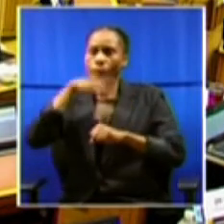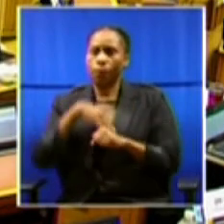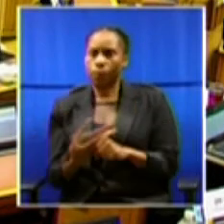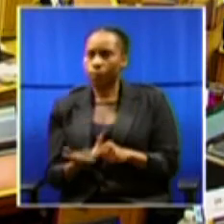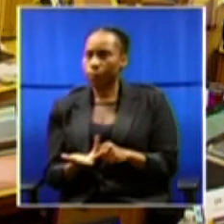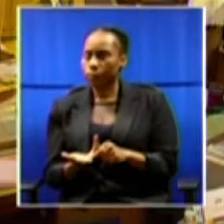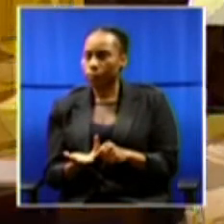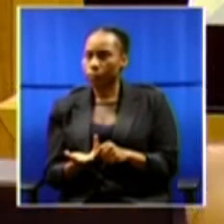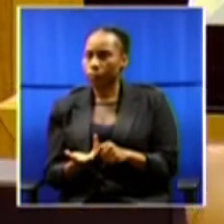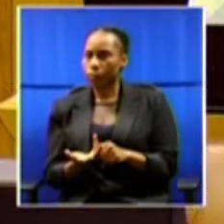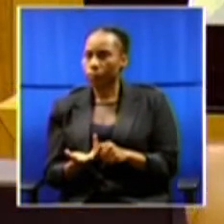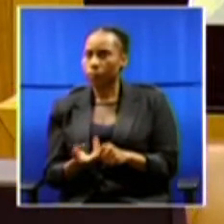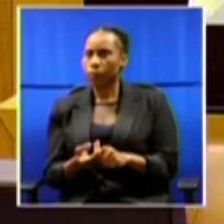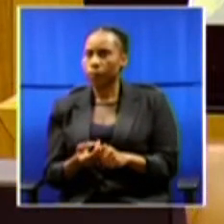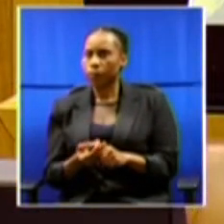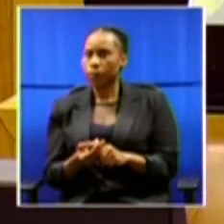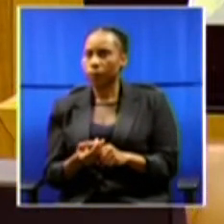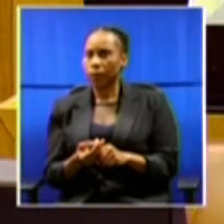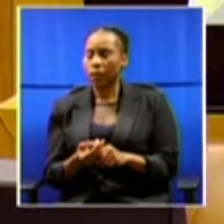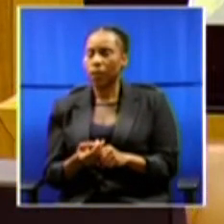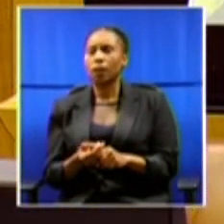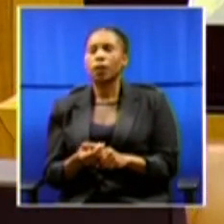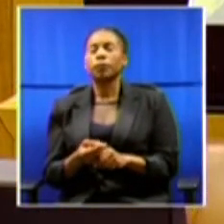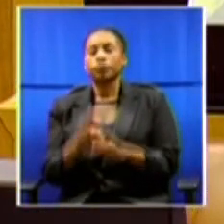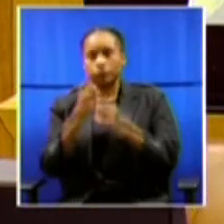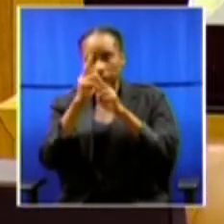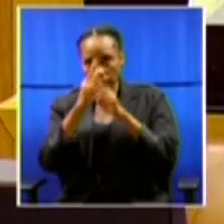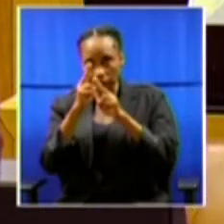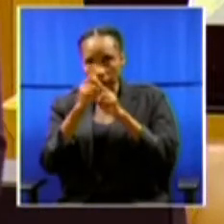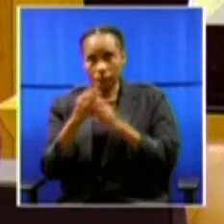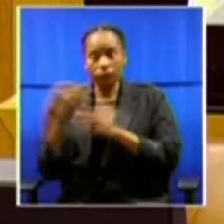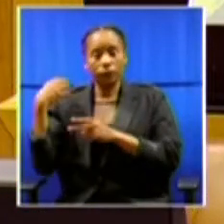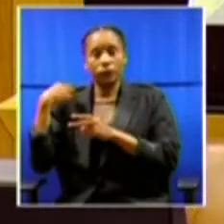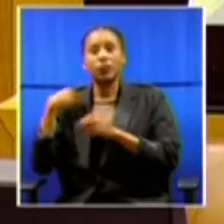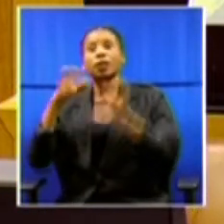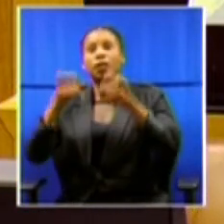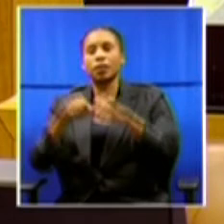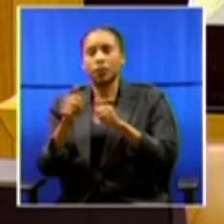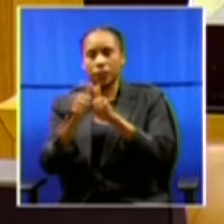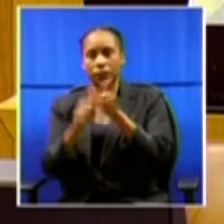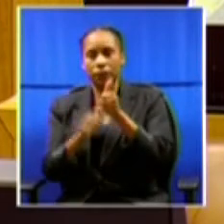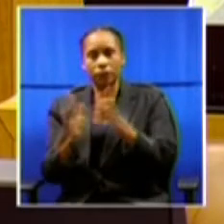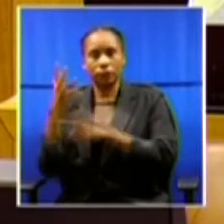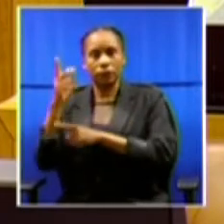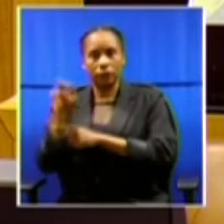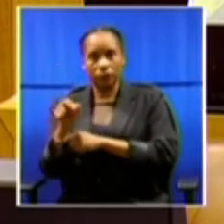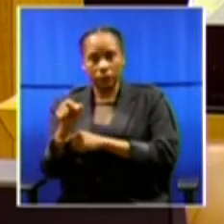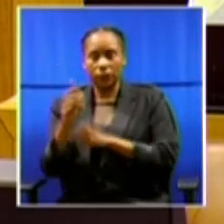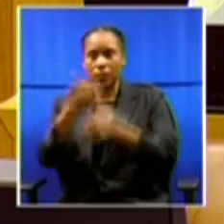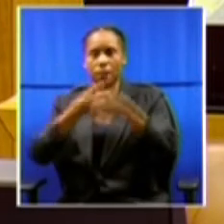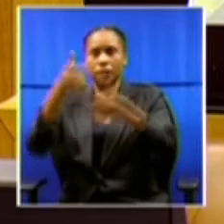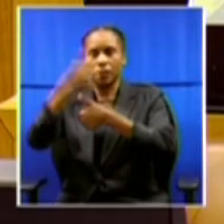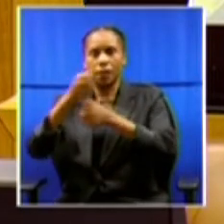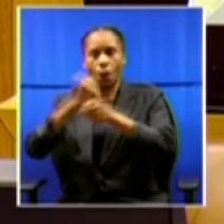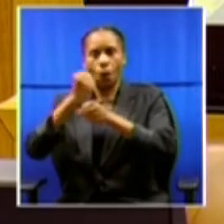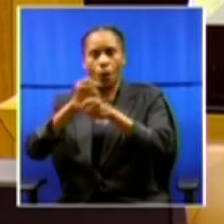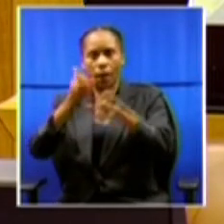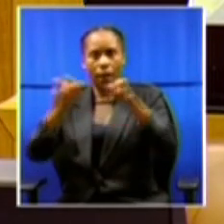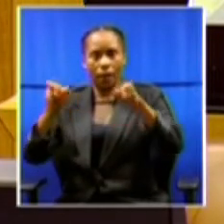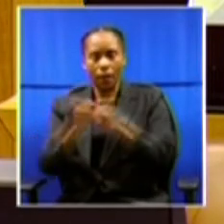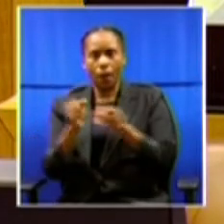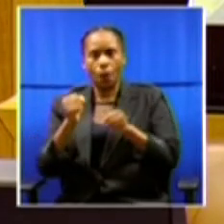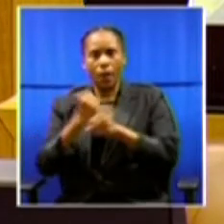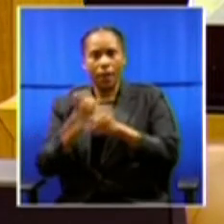Honorable Minister. Yes, Honorable Deputy Speaker, senior officials have been held accountable, in